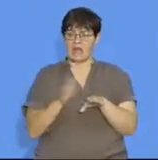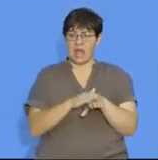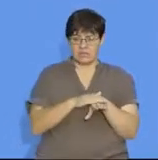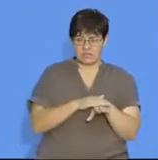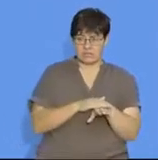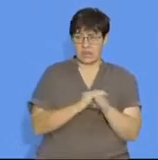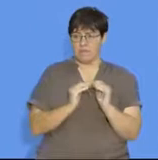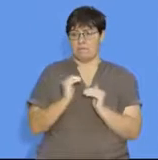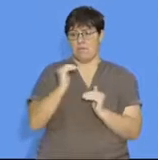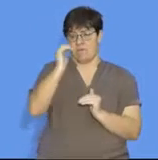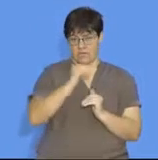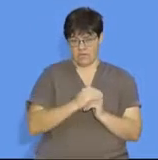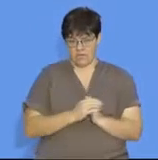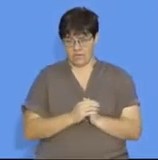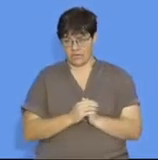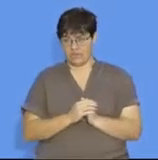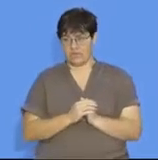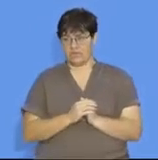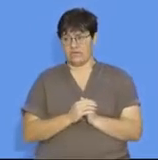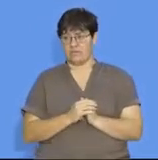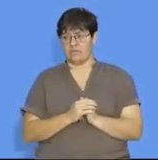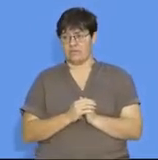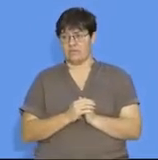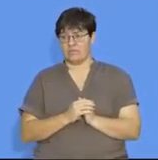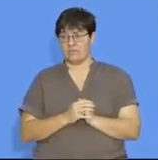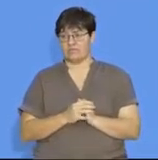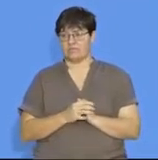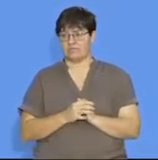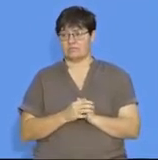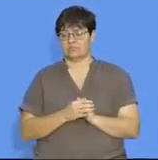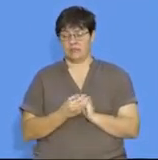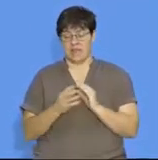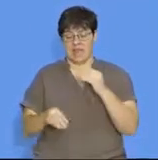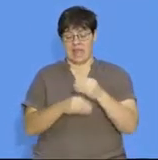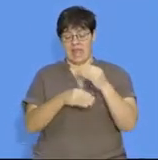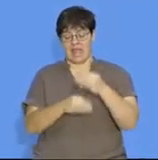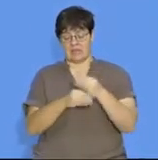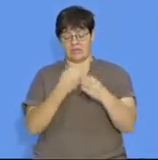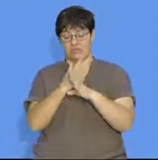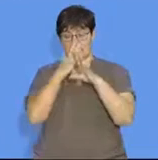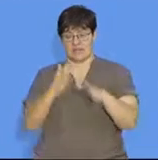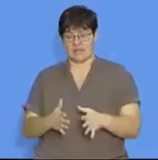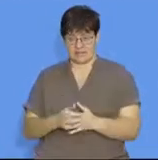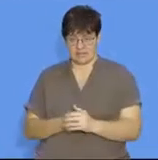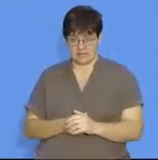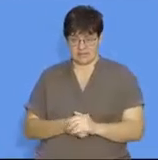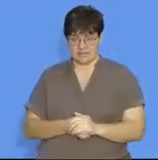right? So if we are to look at the trend, okay, if adding resistors, adding